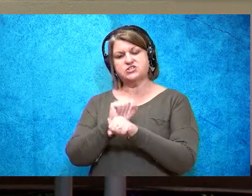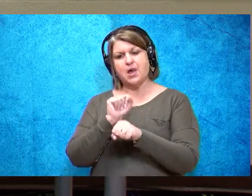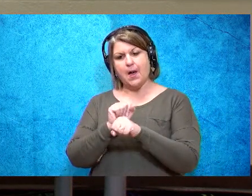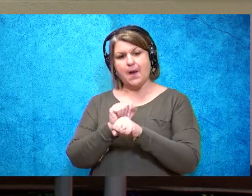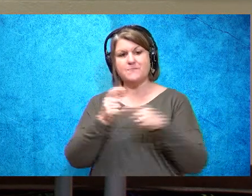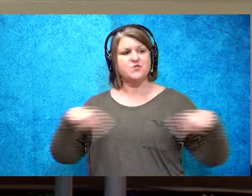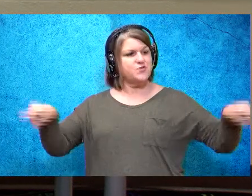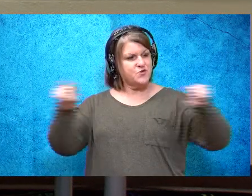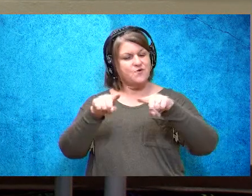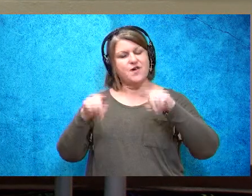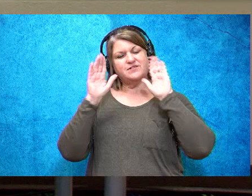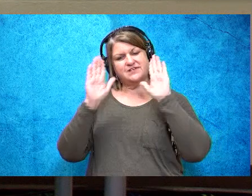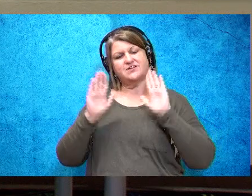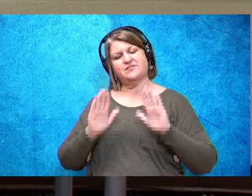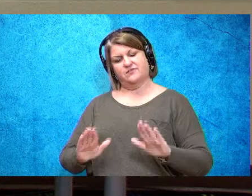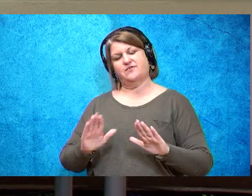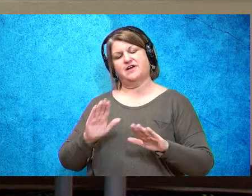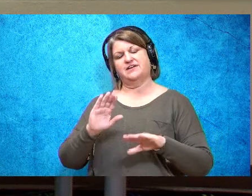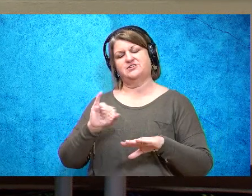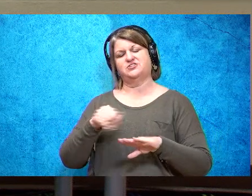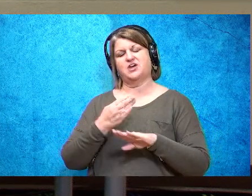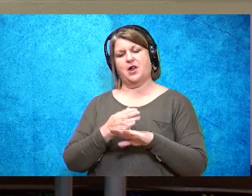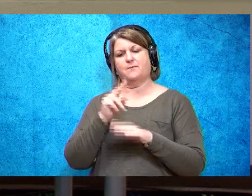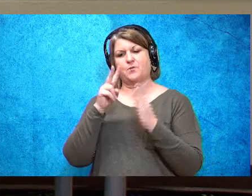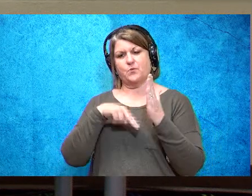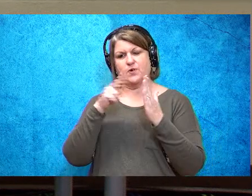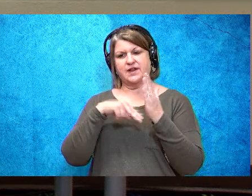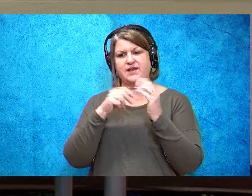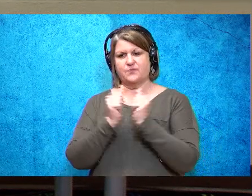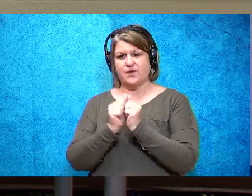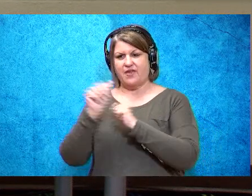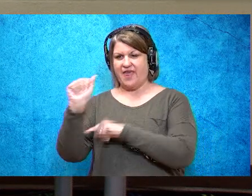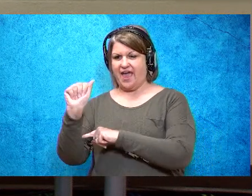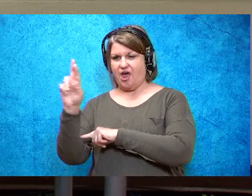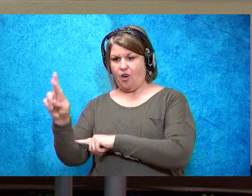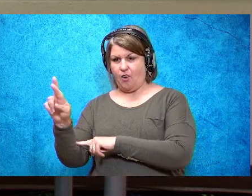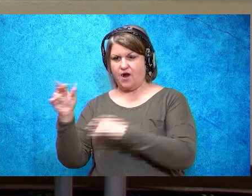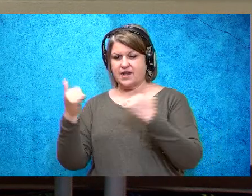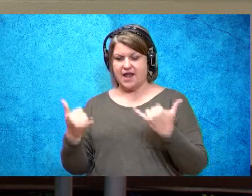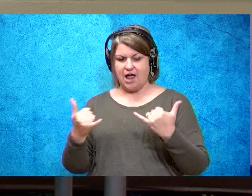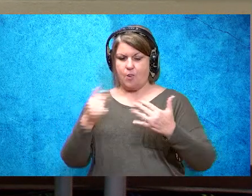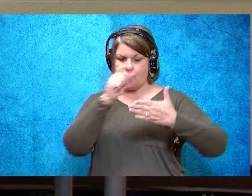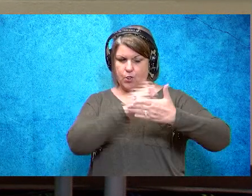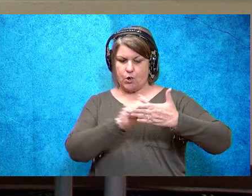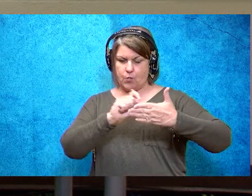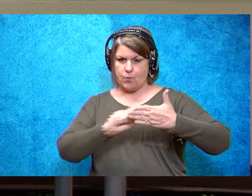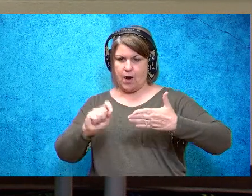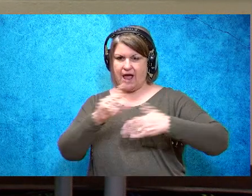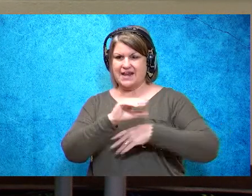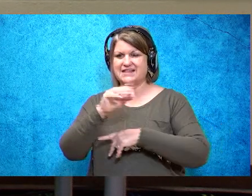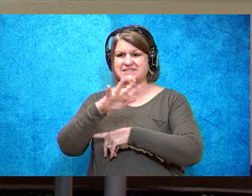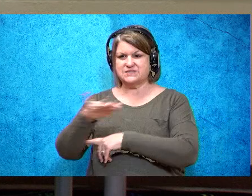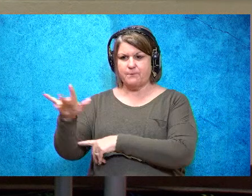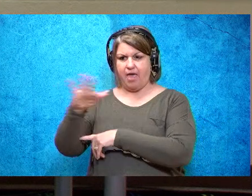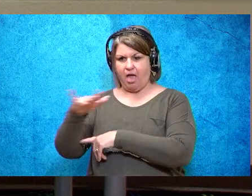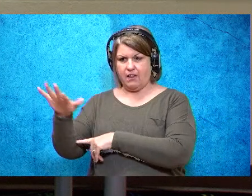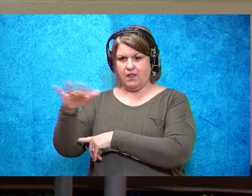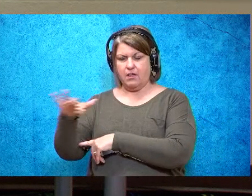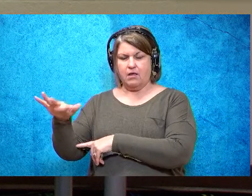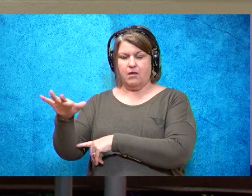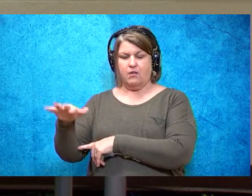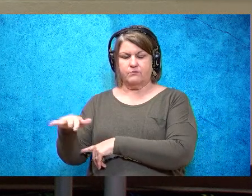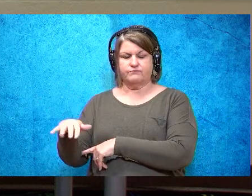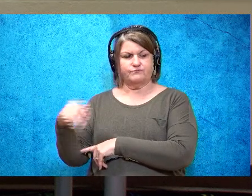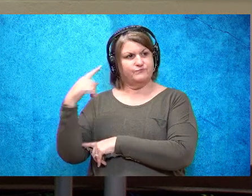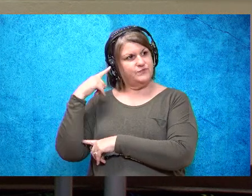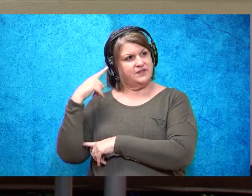did a great job reading with AR. Now let's write and spell with AR. Remember, whenever you hear that R sound,